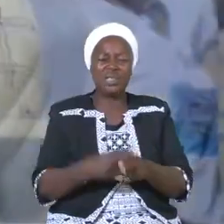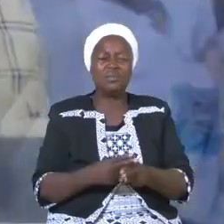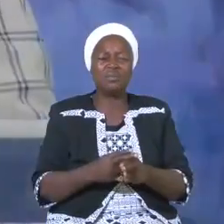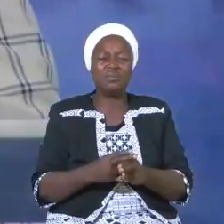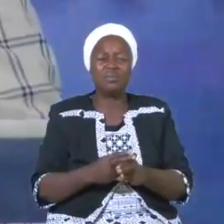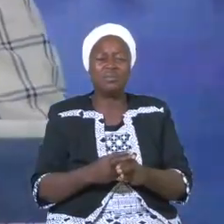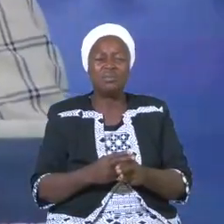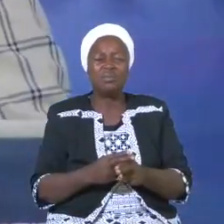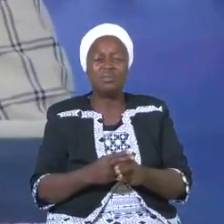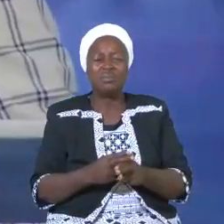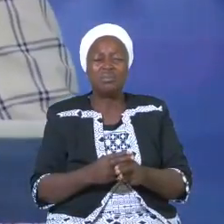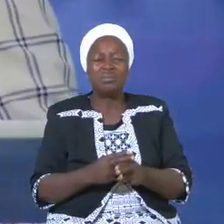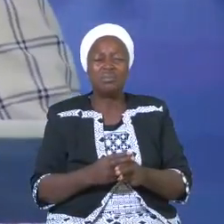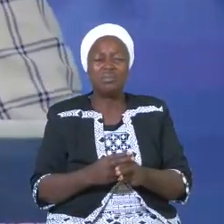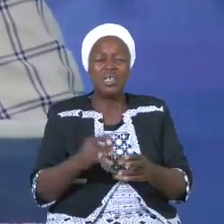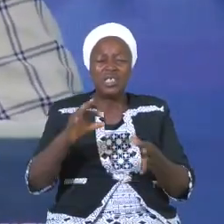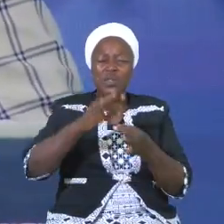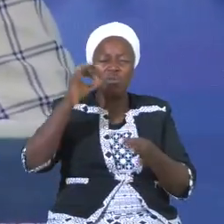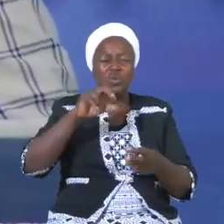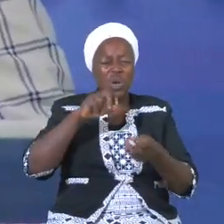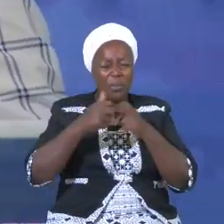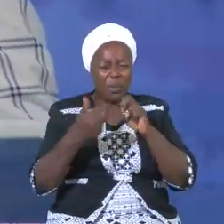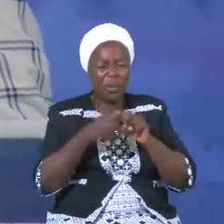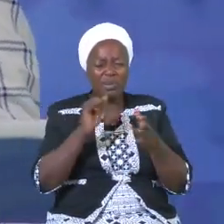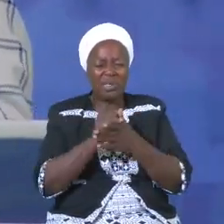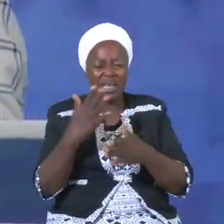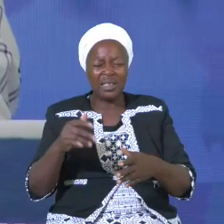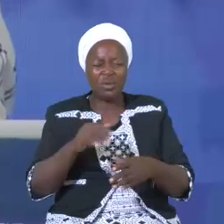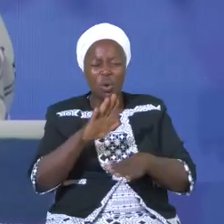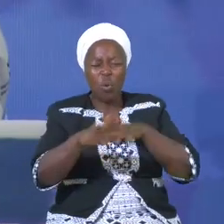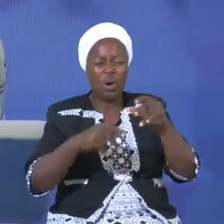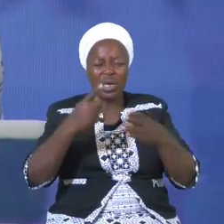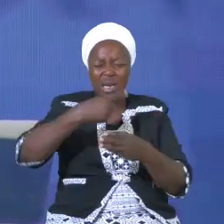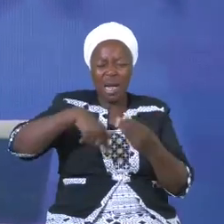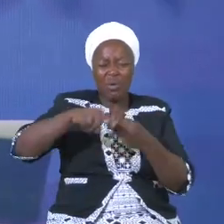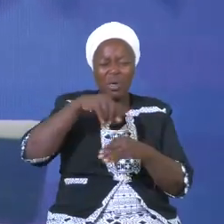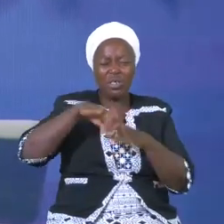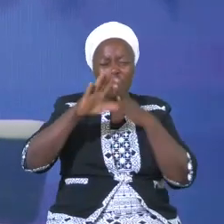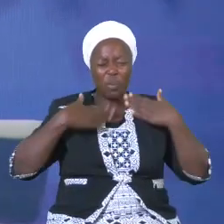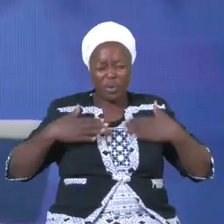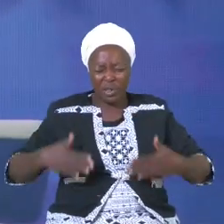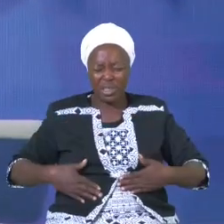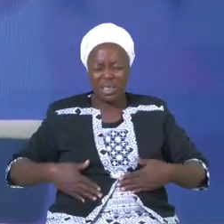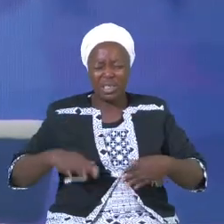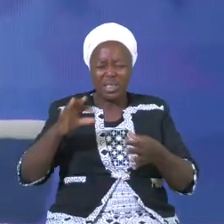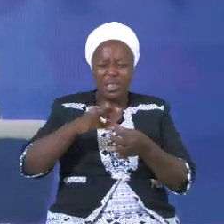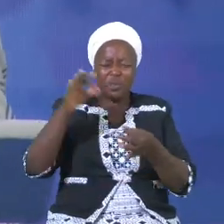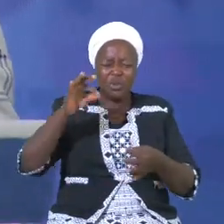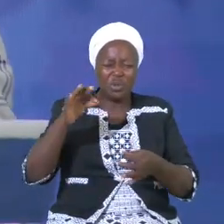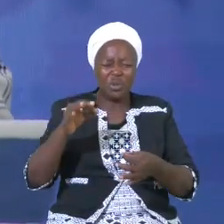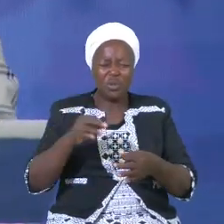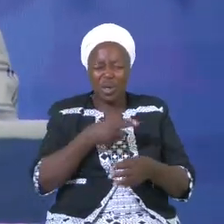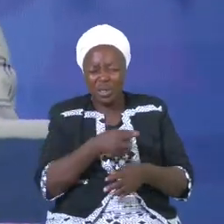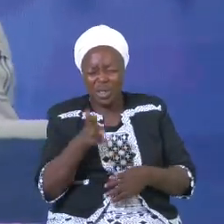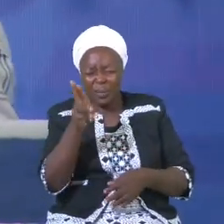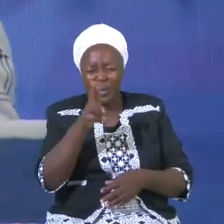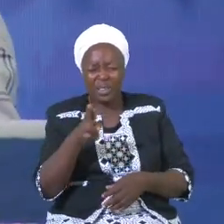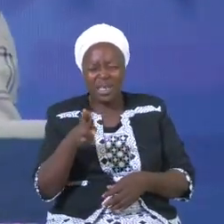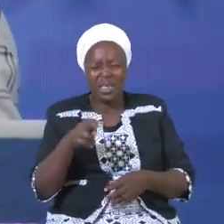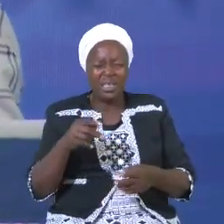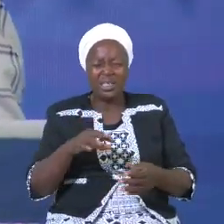spiritual problem nothing walking about in the body spiritual serpent spiritual